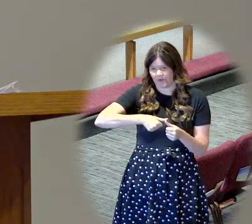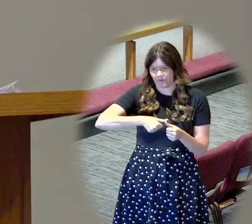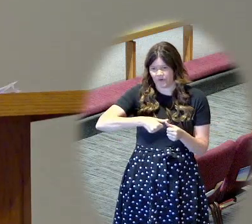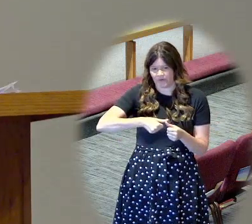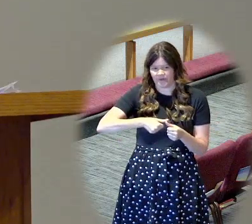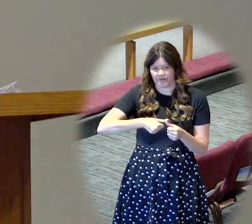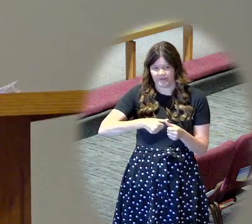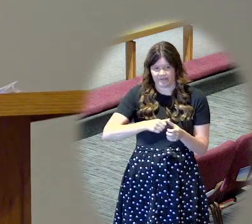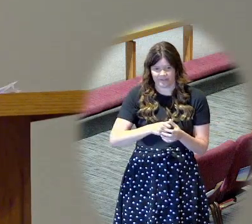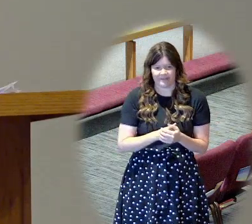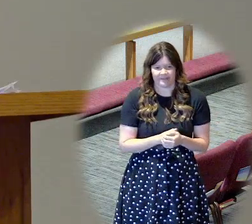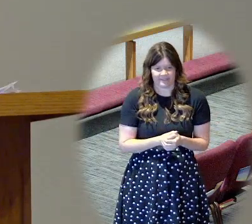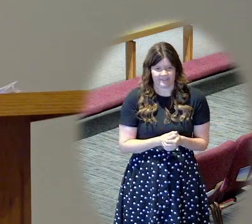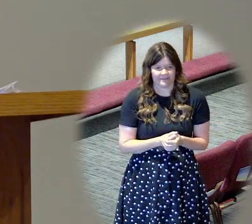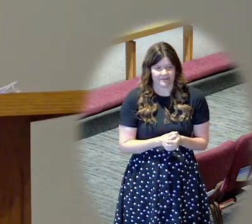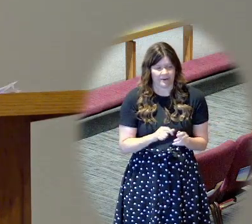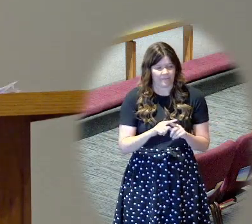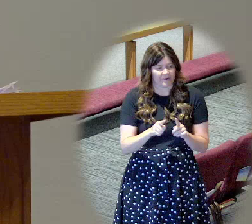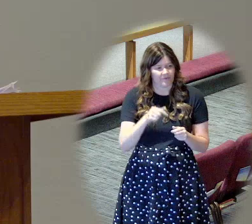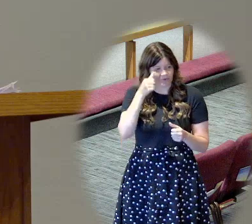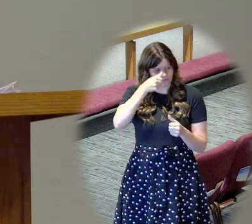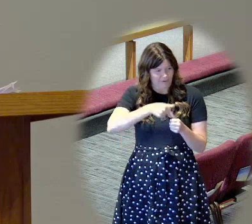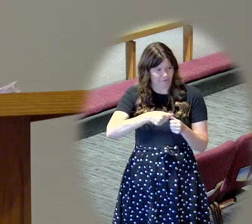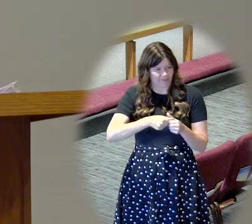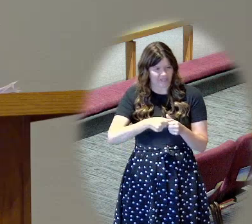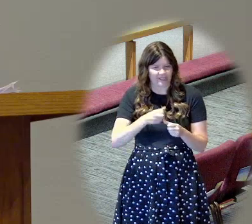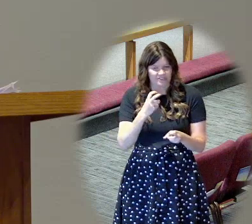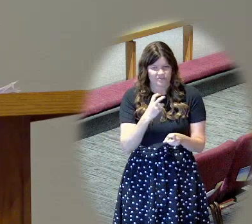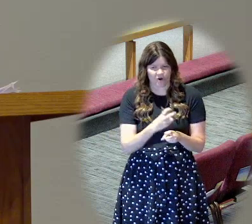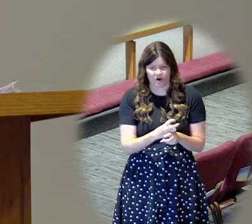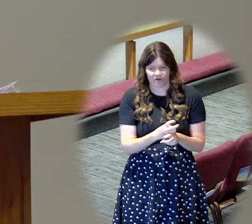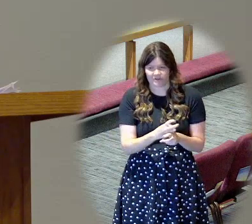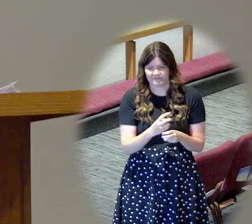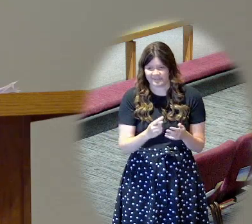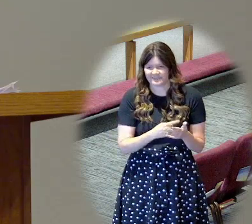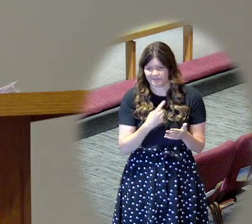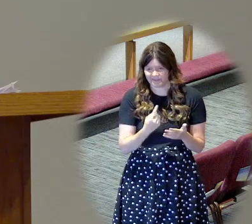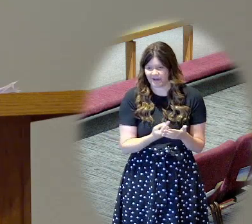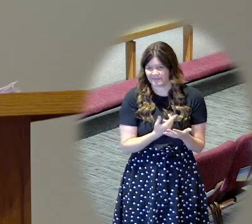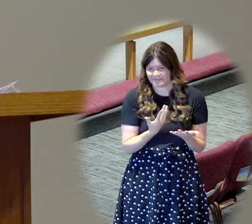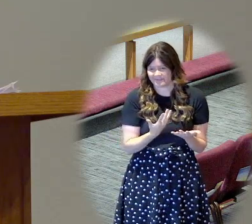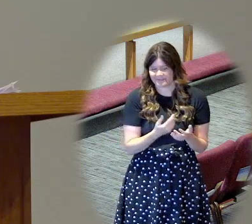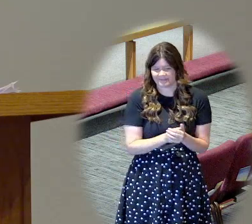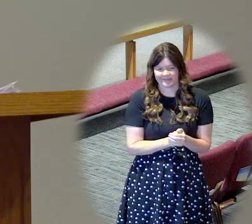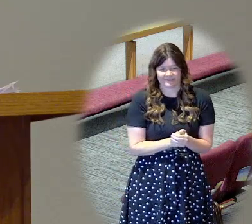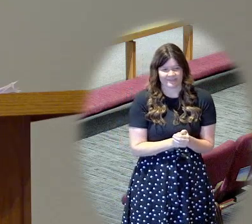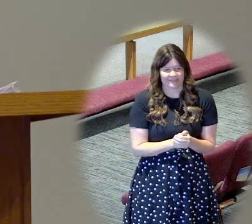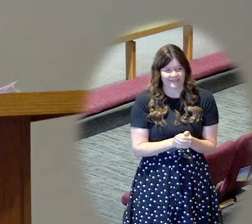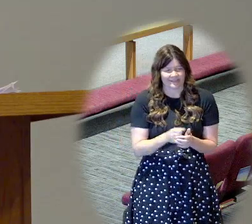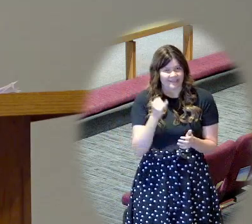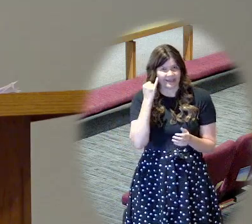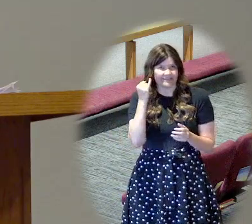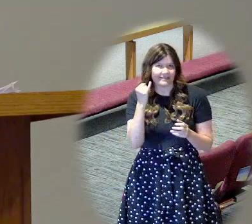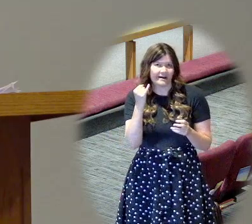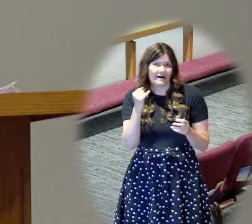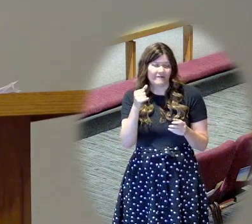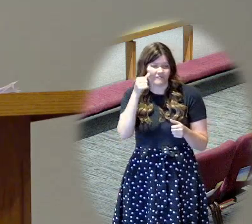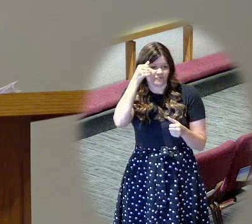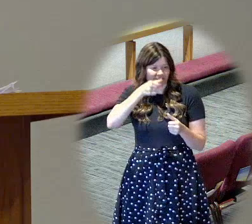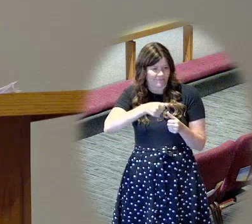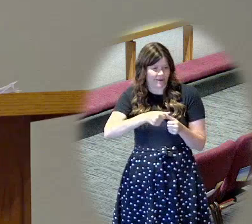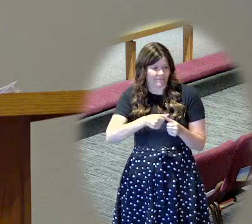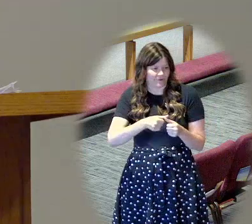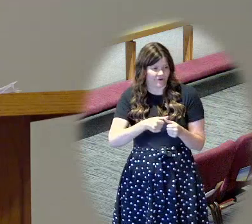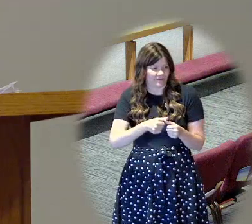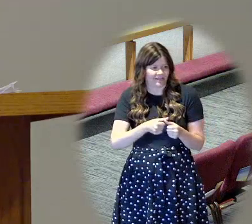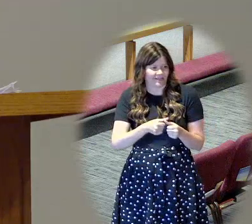But remembering is hard. The concept of remembering occurs over